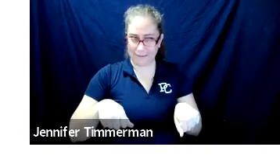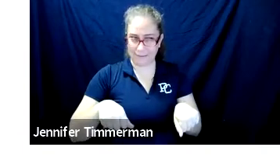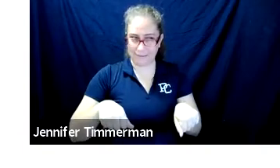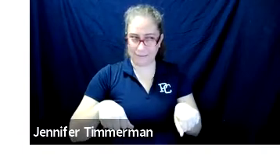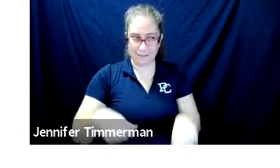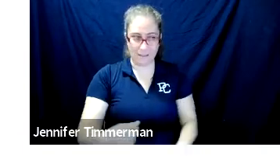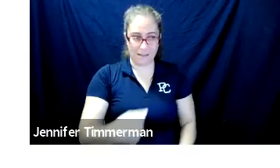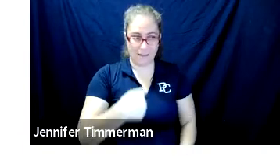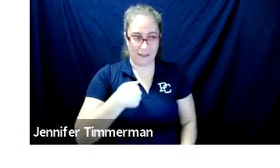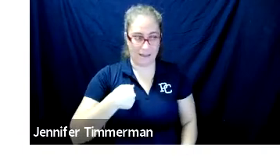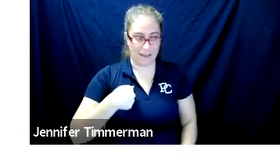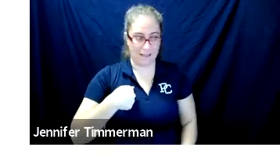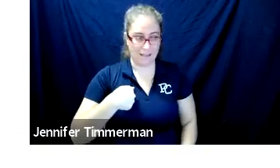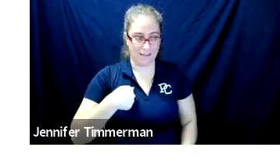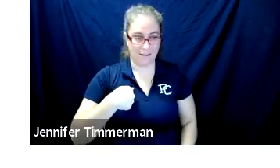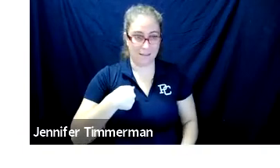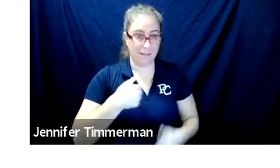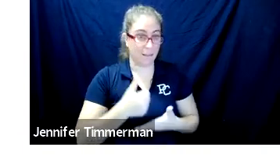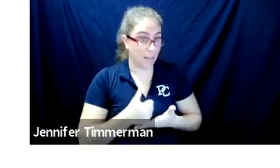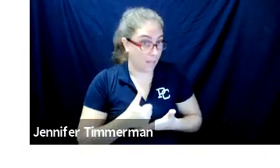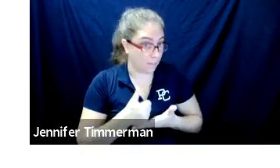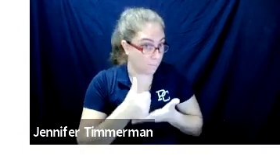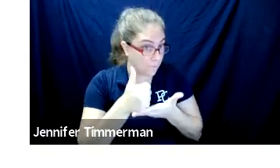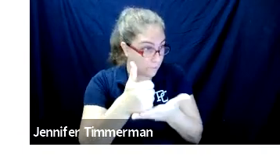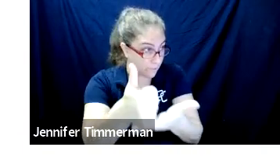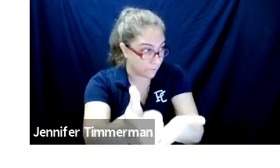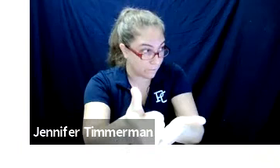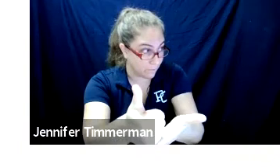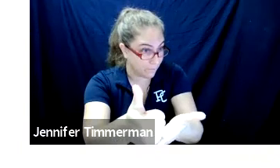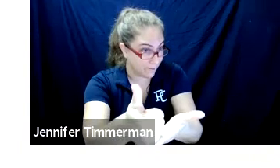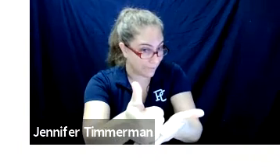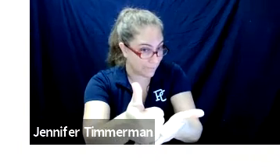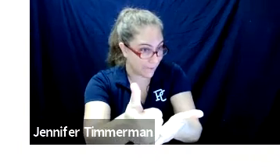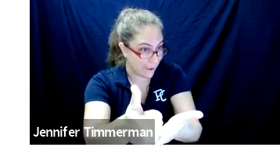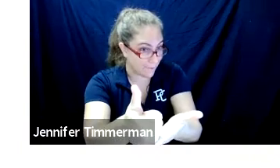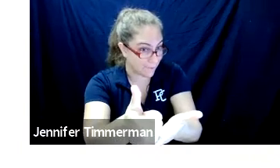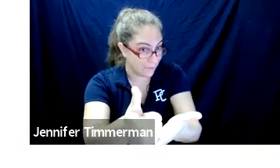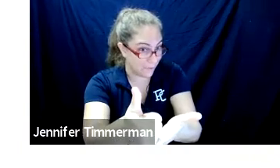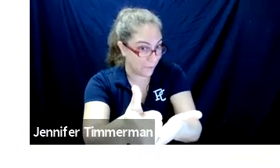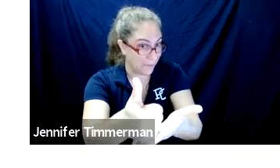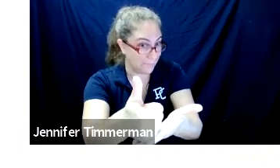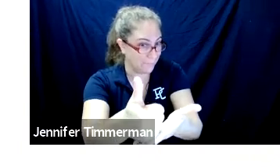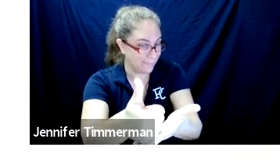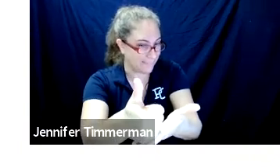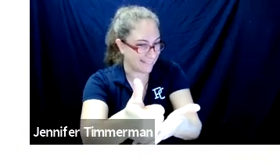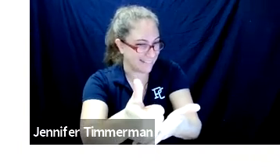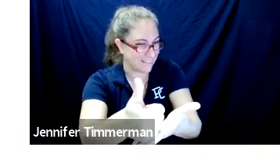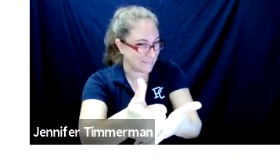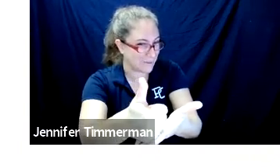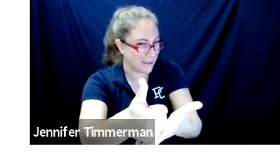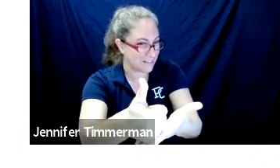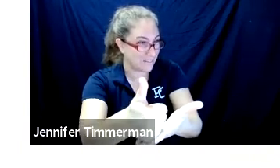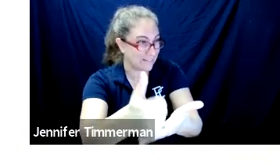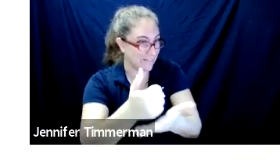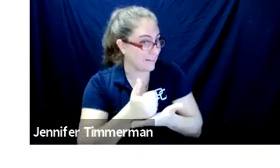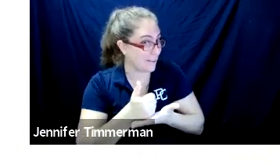Can I help you? And you'll see my eyebrows go up. That's a yes or